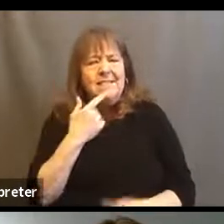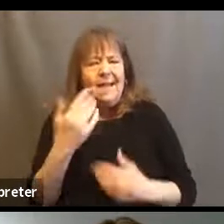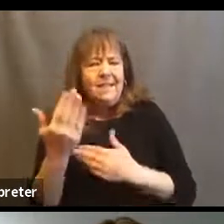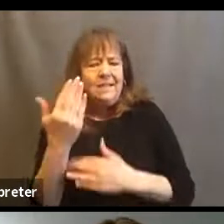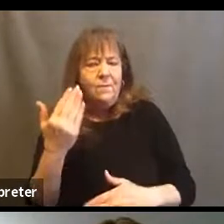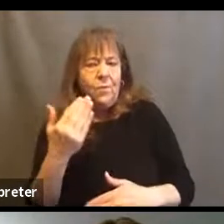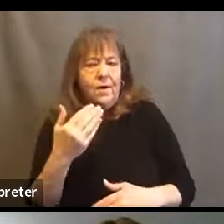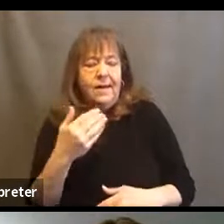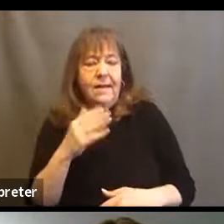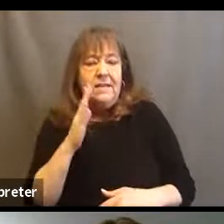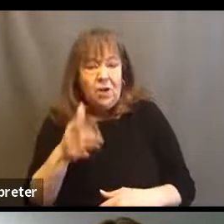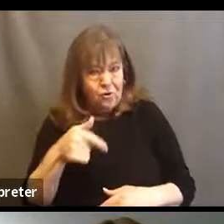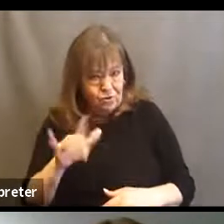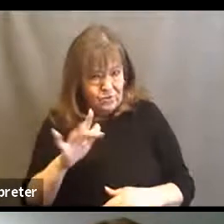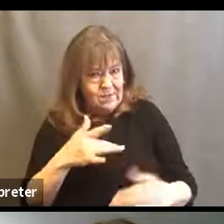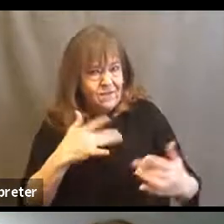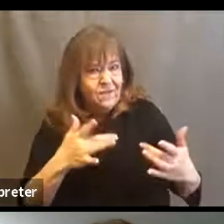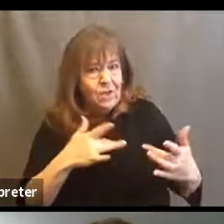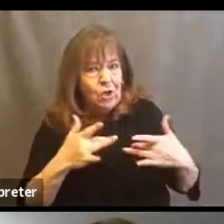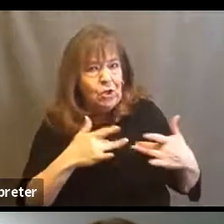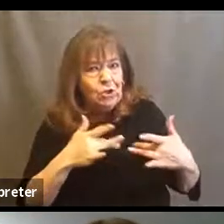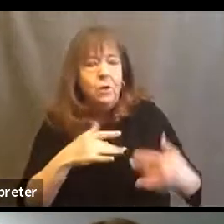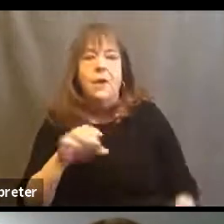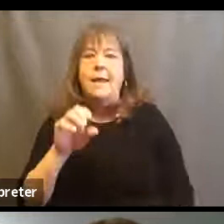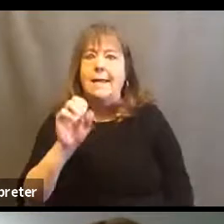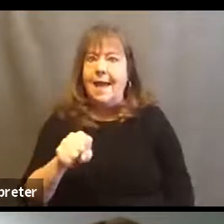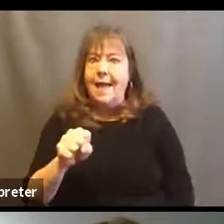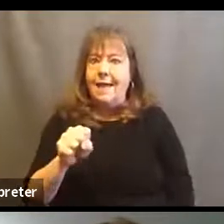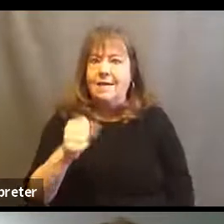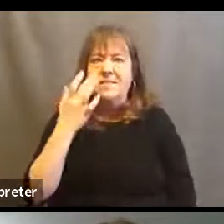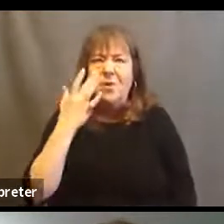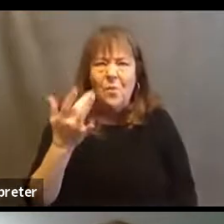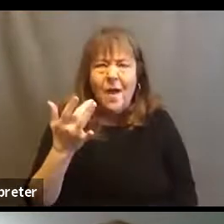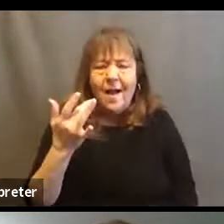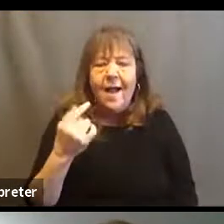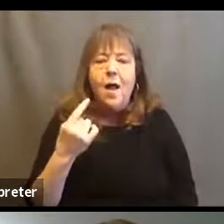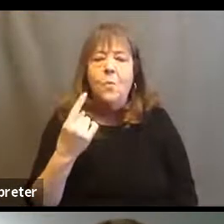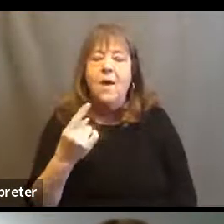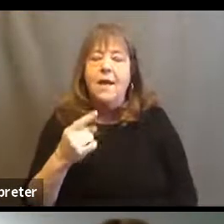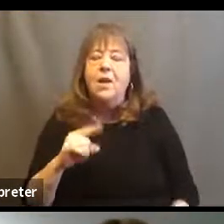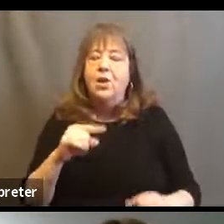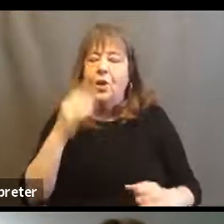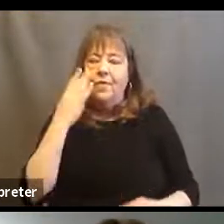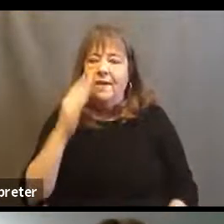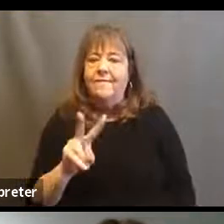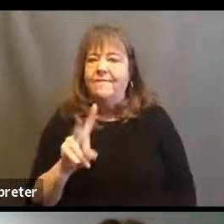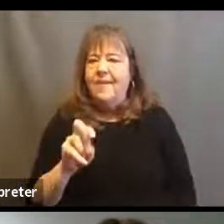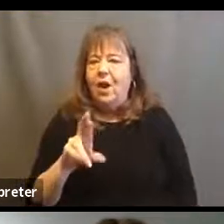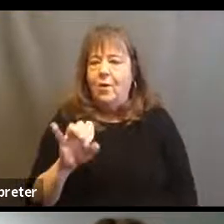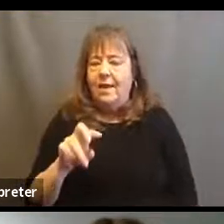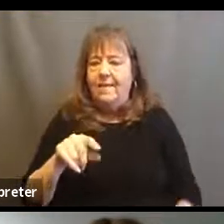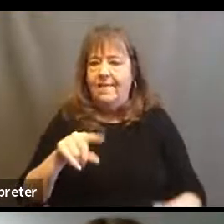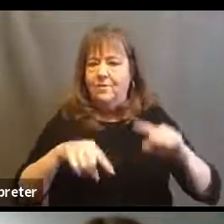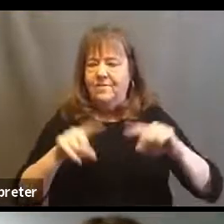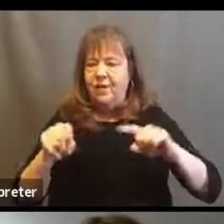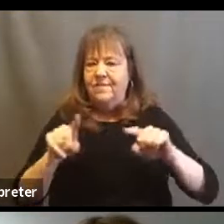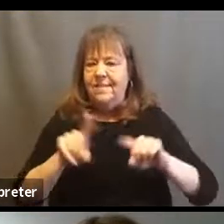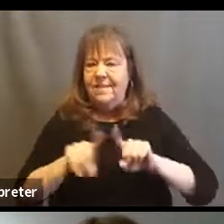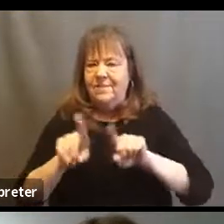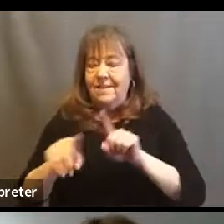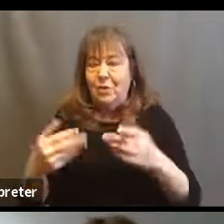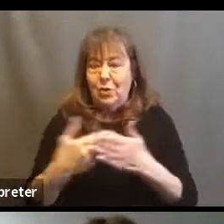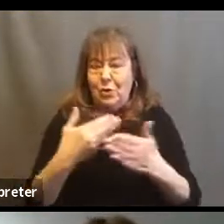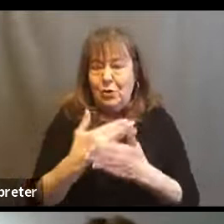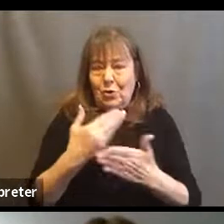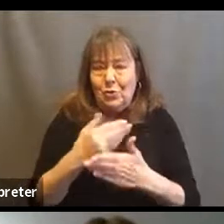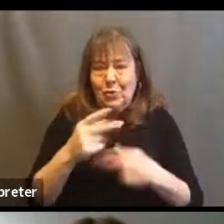are they still concerned? And the answer is yes, for 2 reasons. One is the variants. We know that these variants are spreading, and particularly